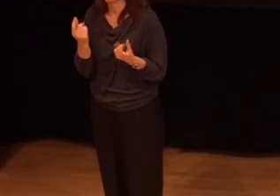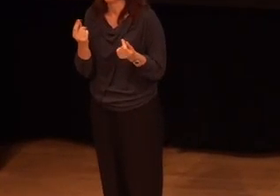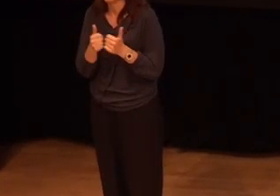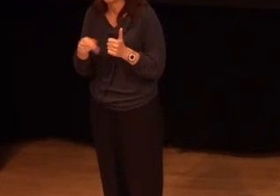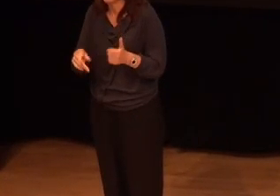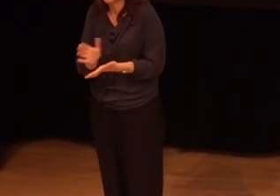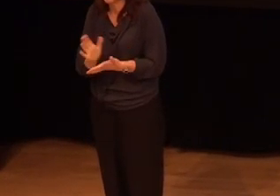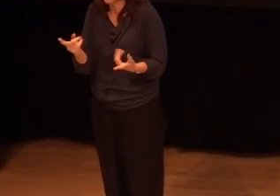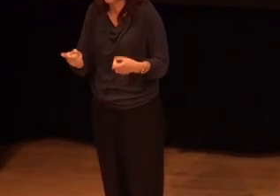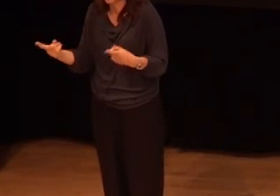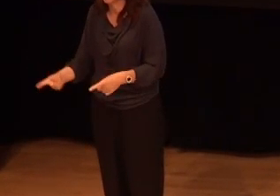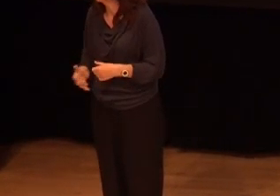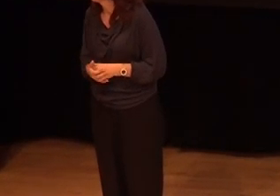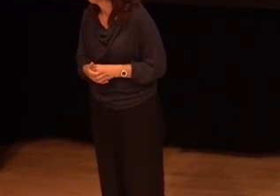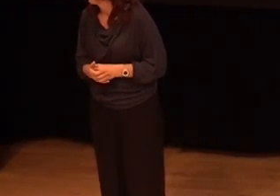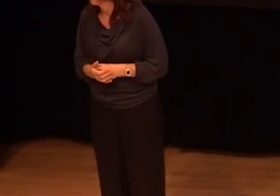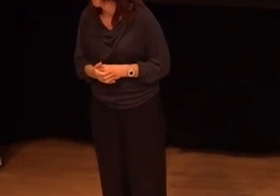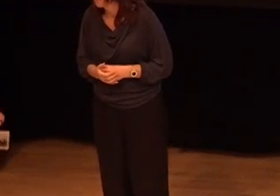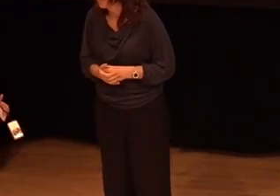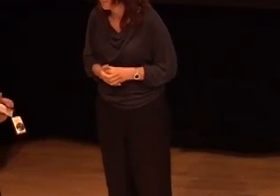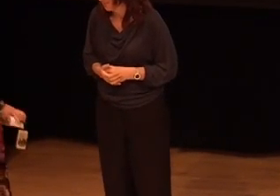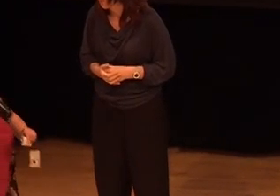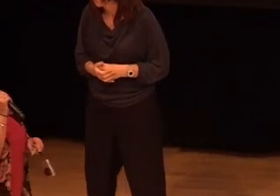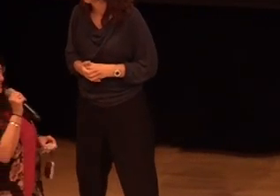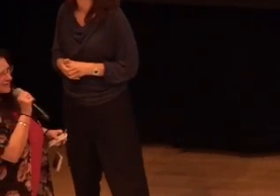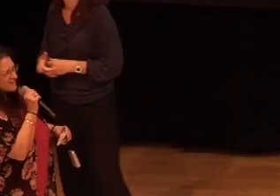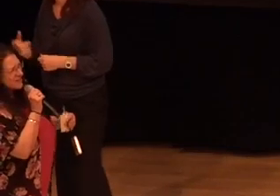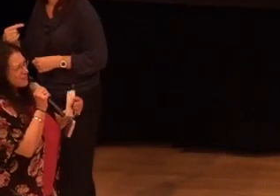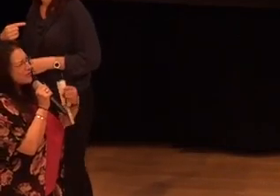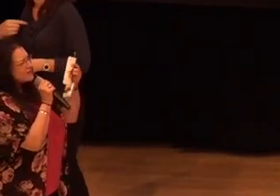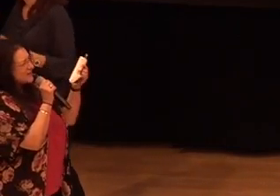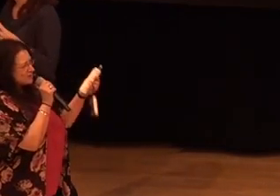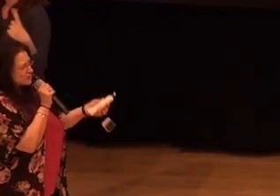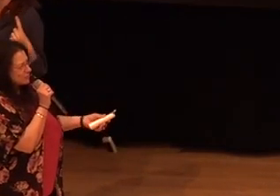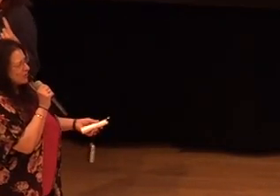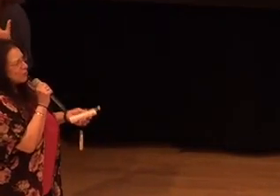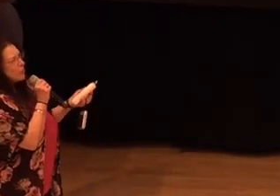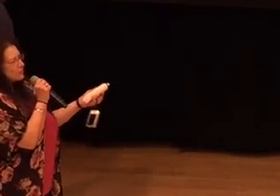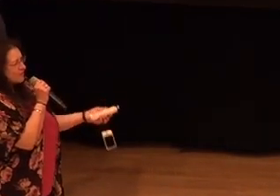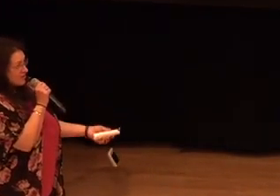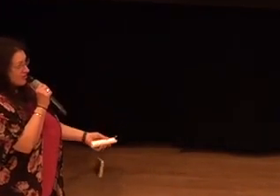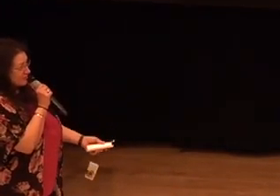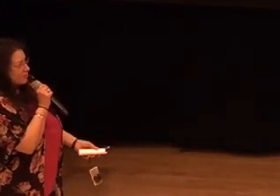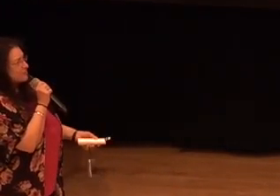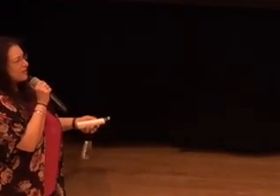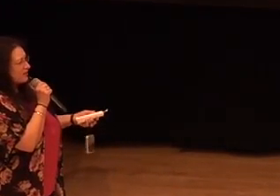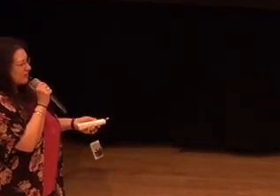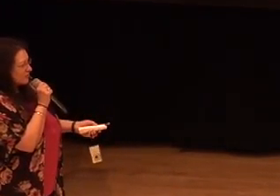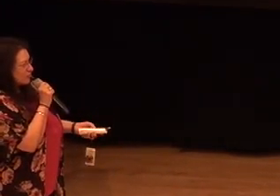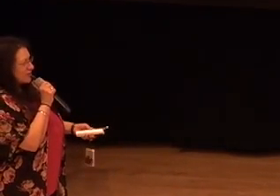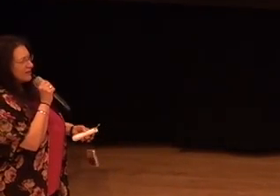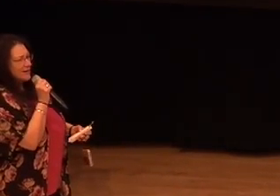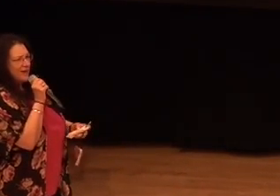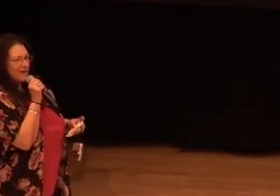movie. I think I kind of disagree with you, Warren, but I think it's that boils down to who owns the narrative and who's telling